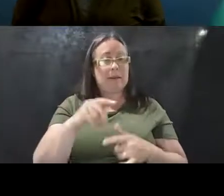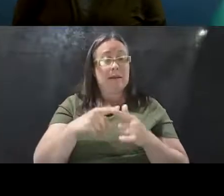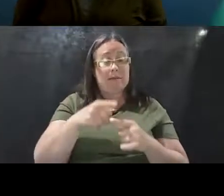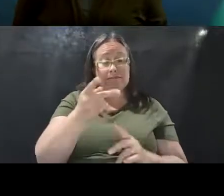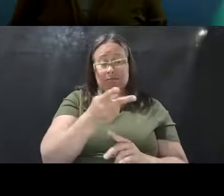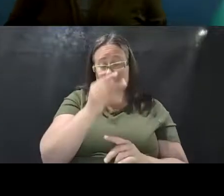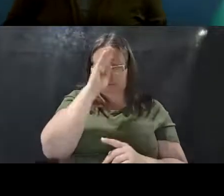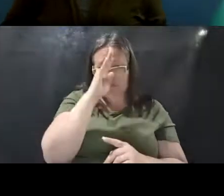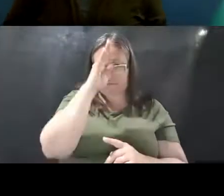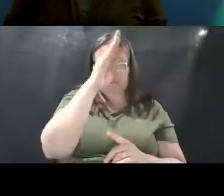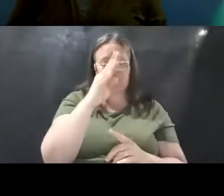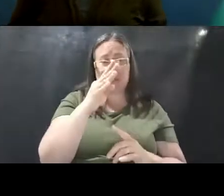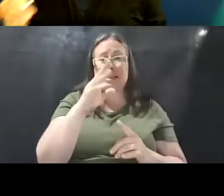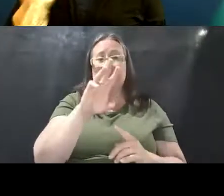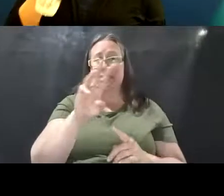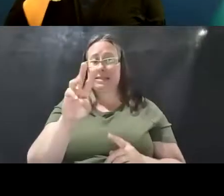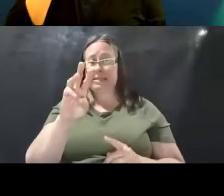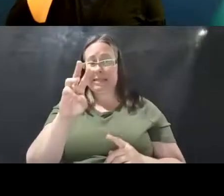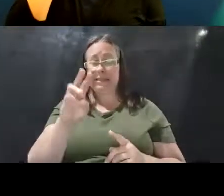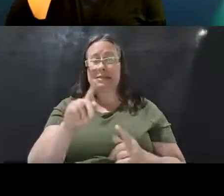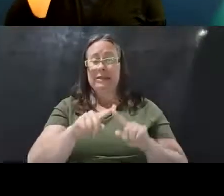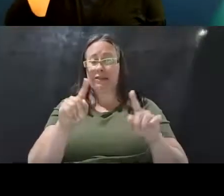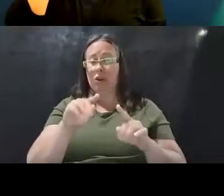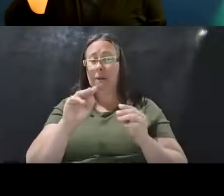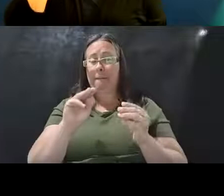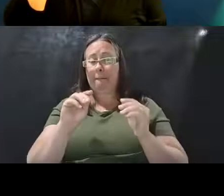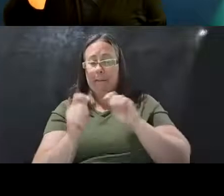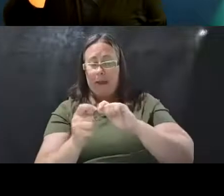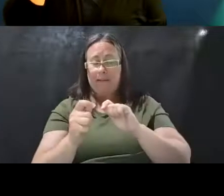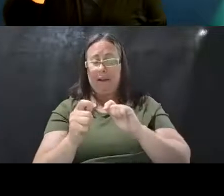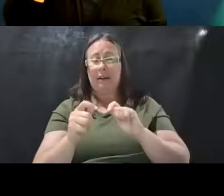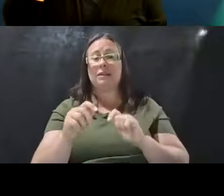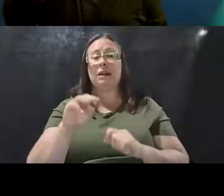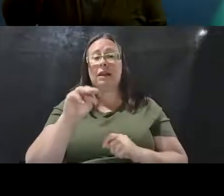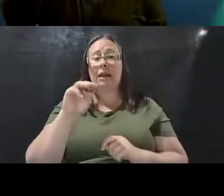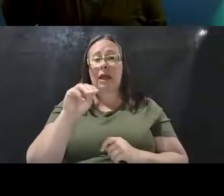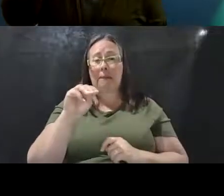a combination of 6 different modified messenger RNAs.